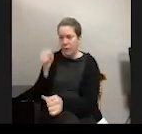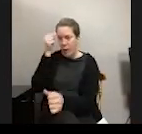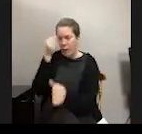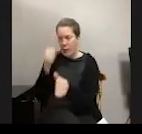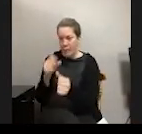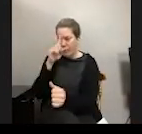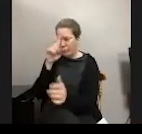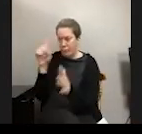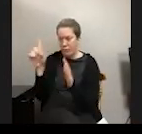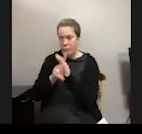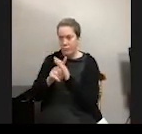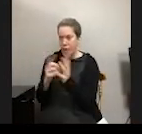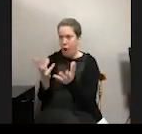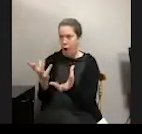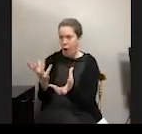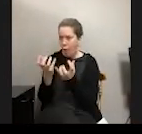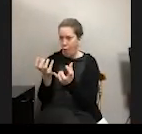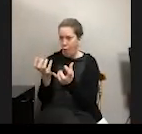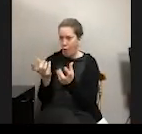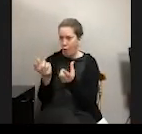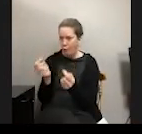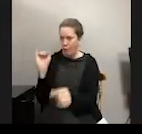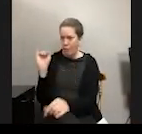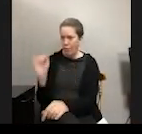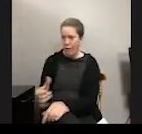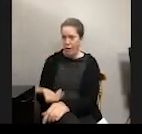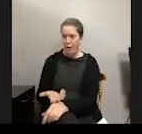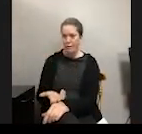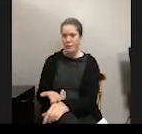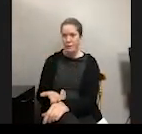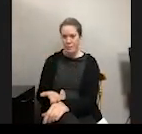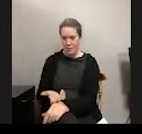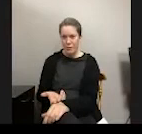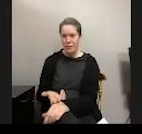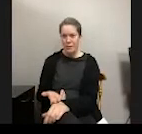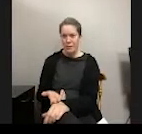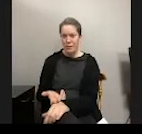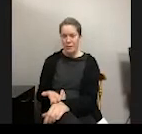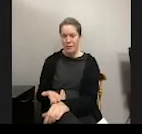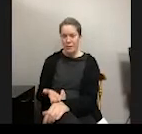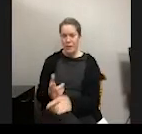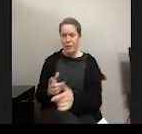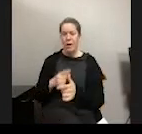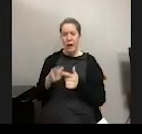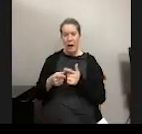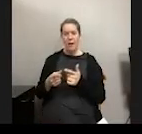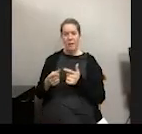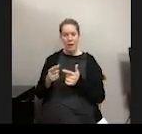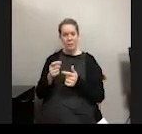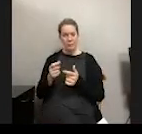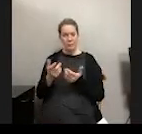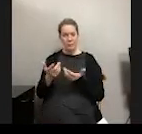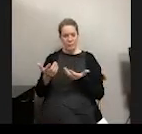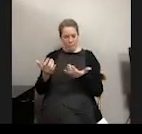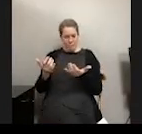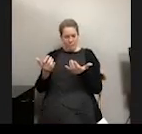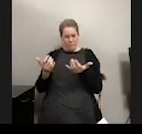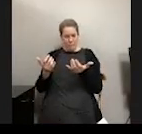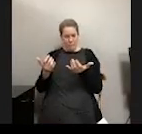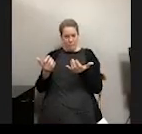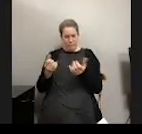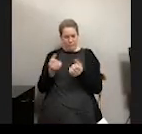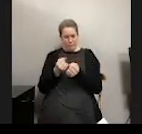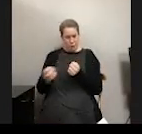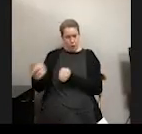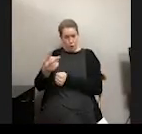I'm remembering, I was like, my goodness, I'm actually gonna be doing that in 9 different communities all over Toronto next summer, in 2 summers, 2022. So